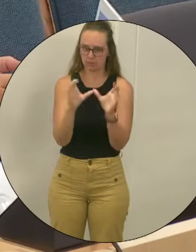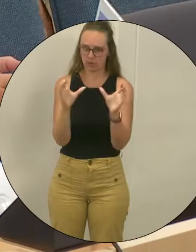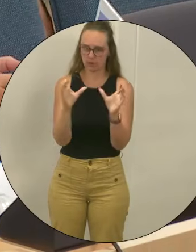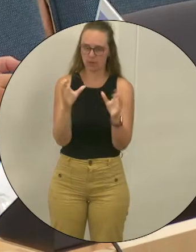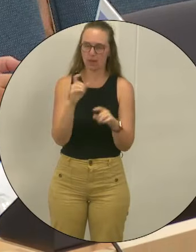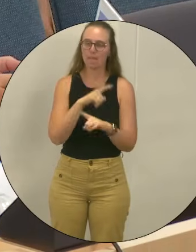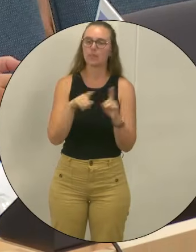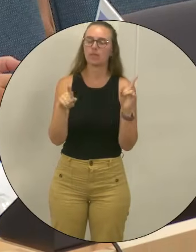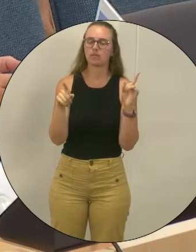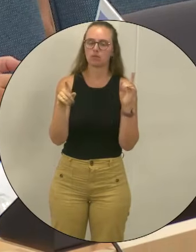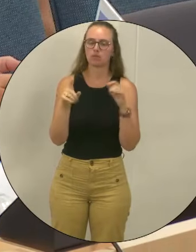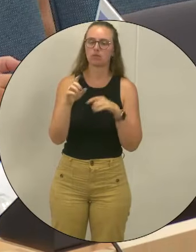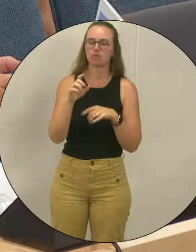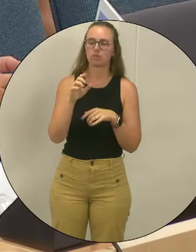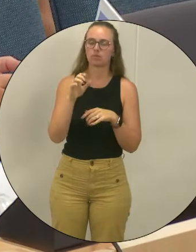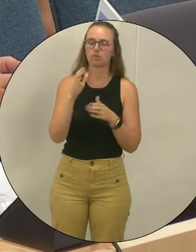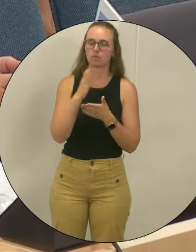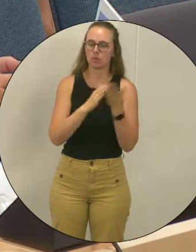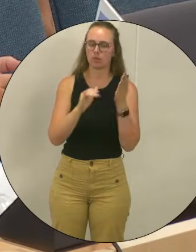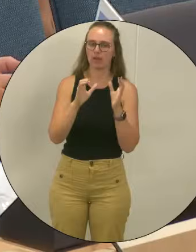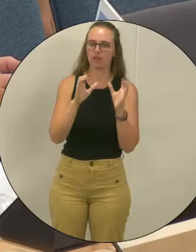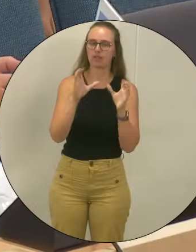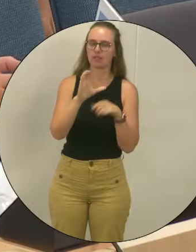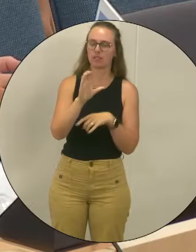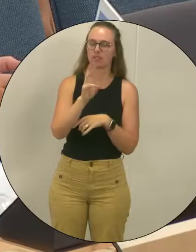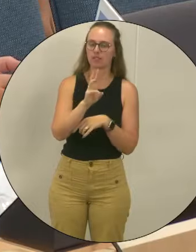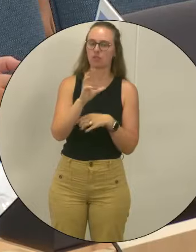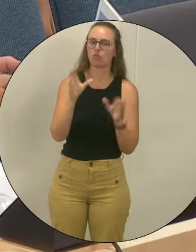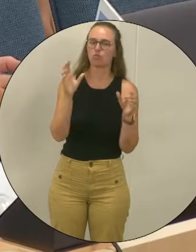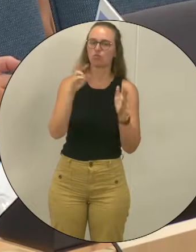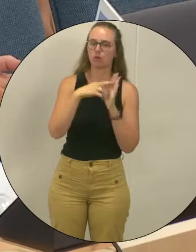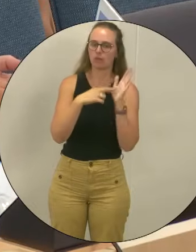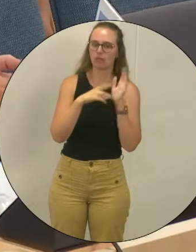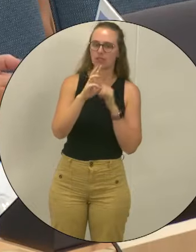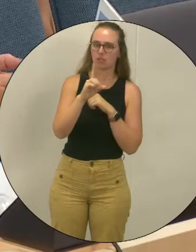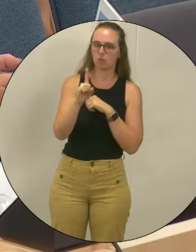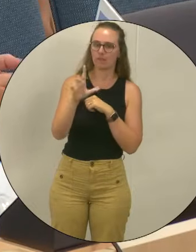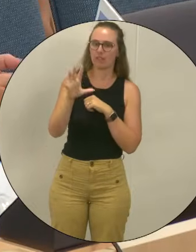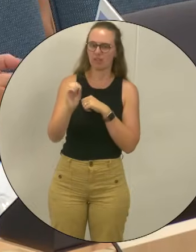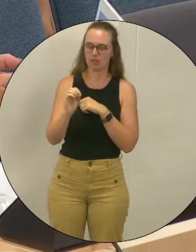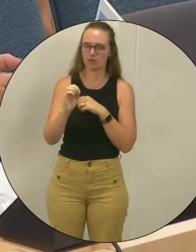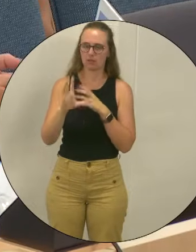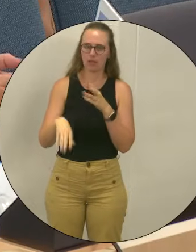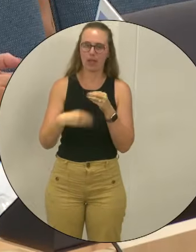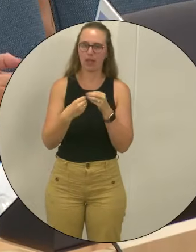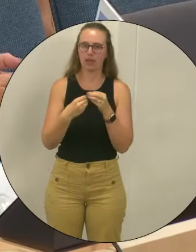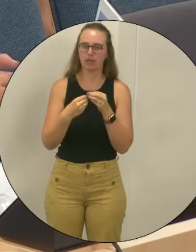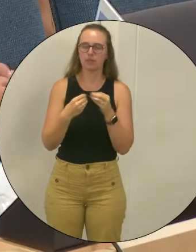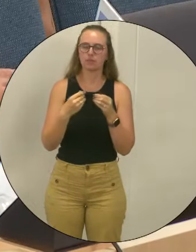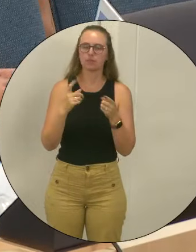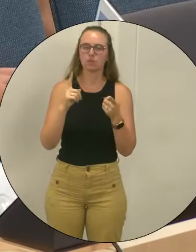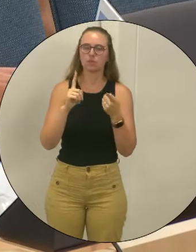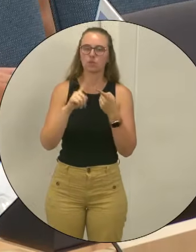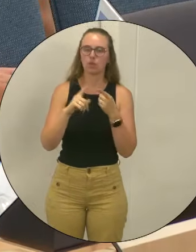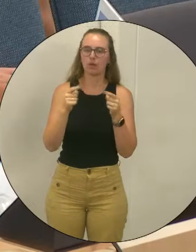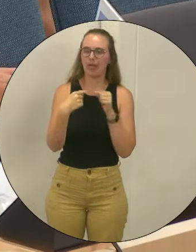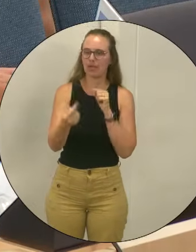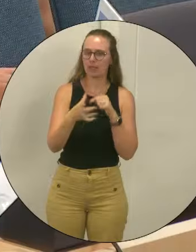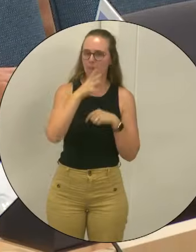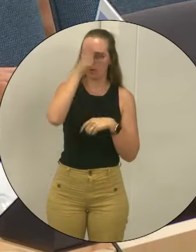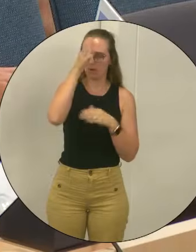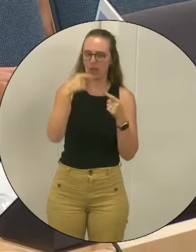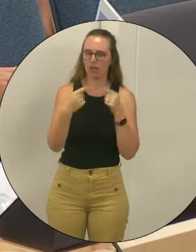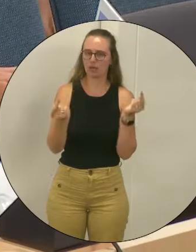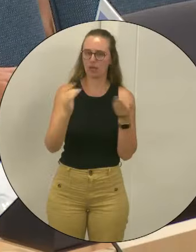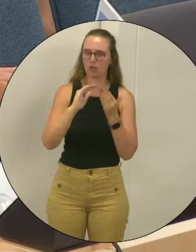the Regulation 6160. 6150 was in addition. It was made on purpose to be an anti-parent,